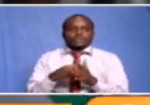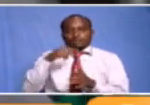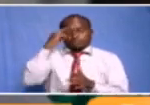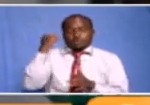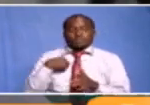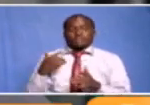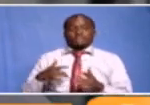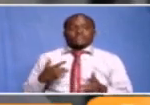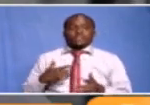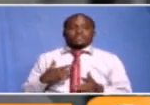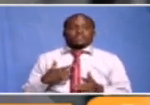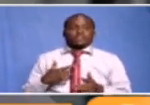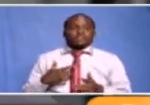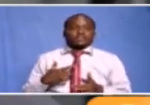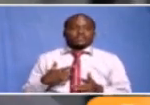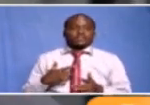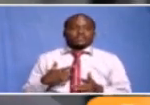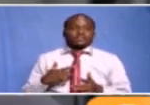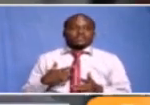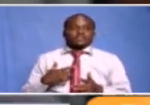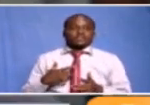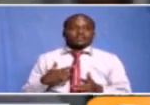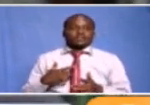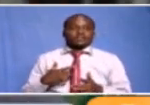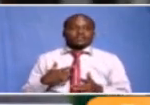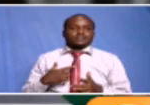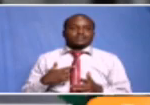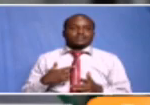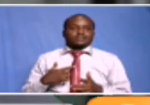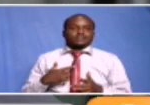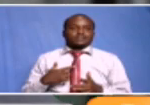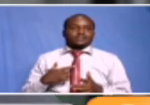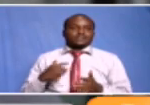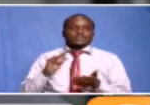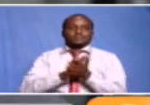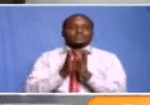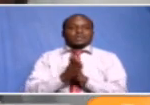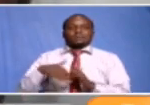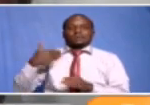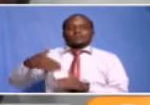I feel that it's actually becoming like a monotonous, yeah?